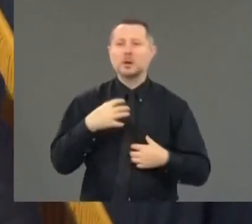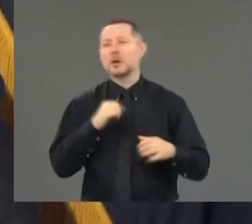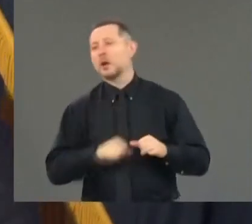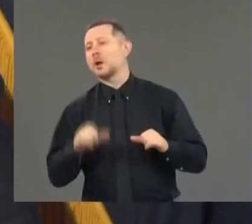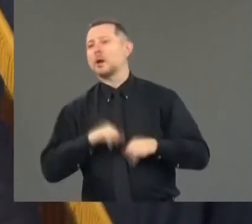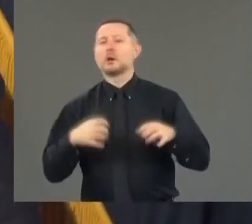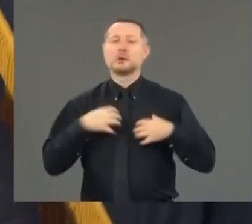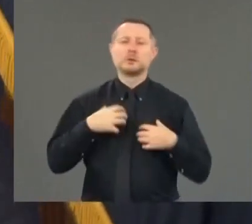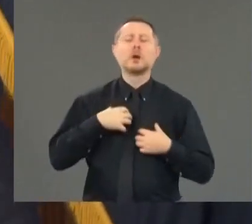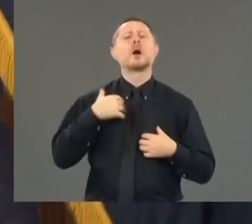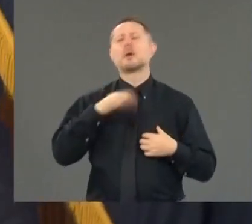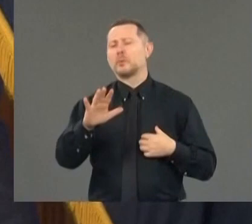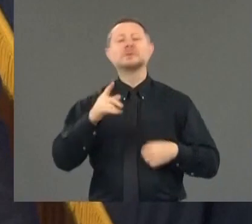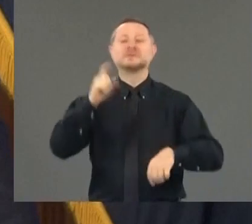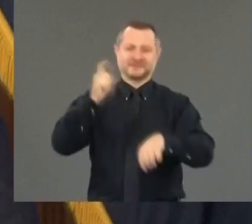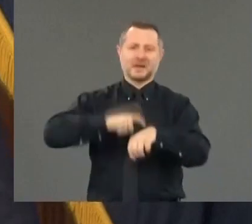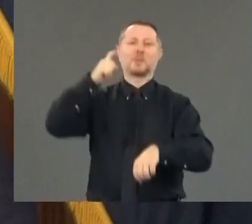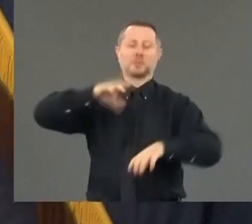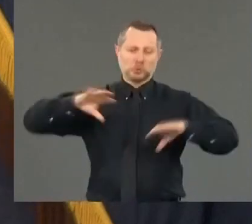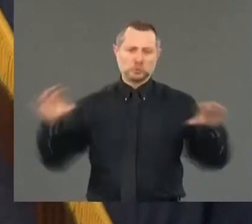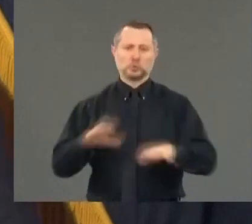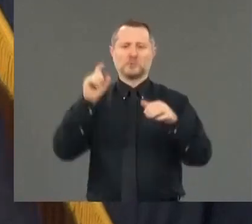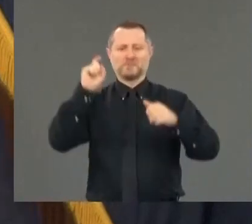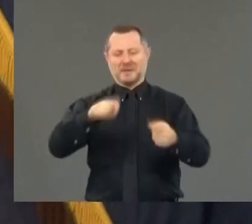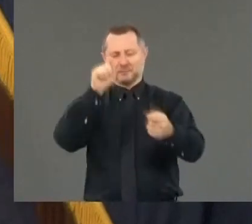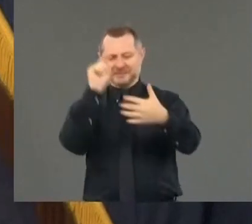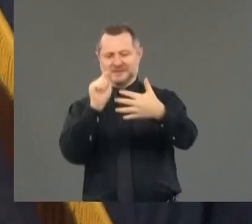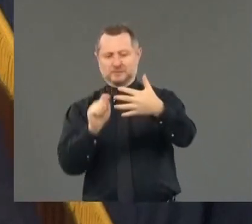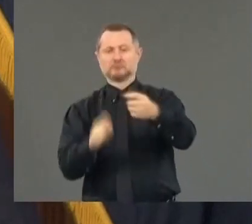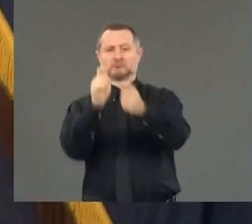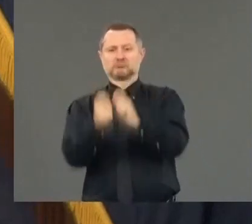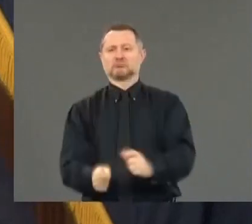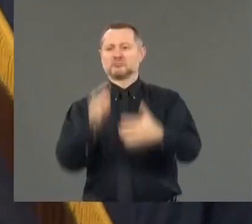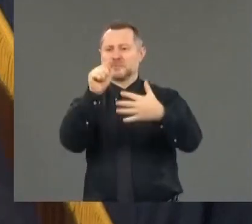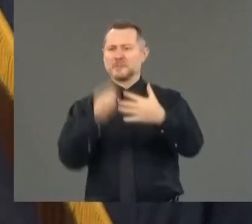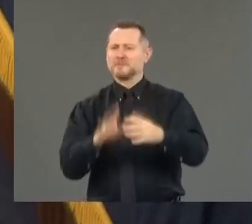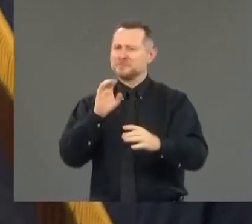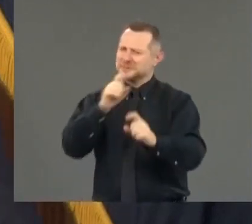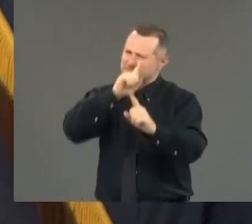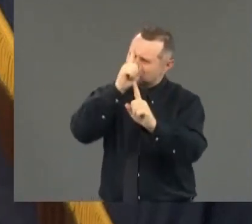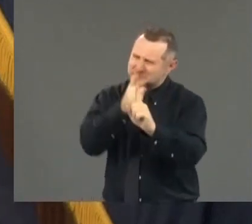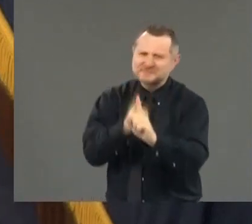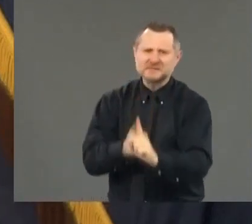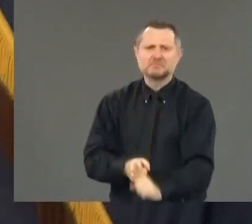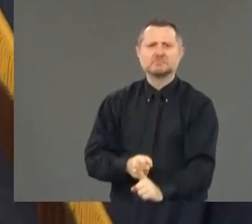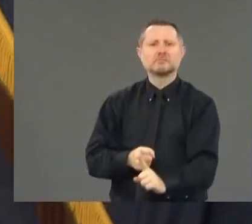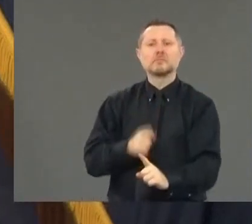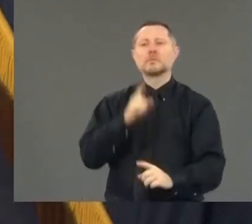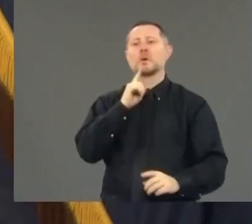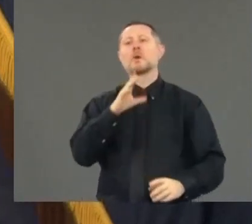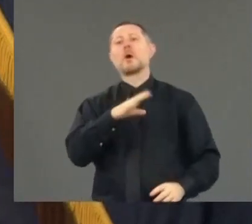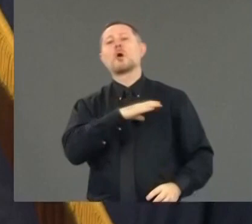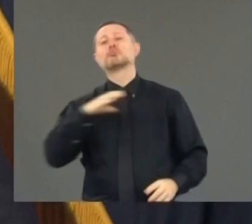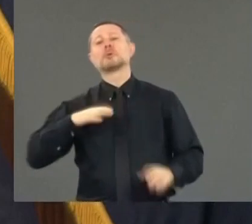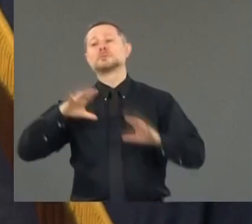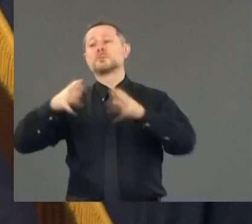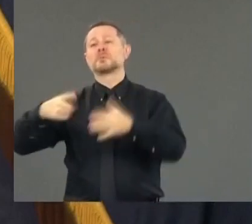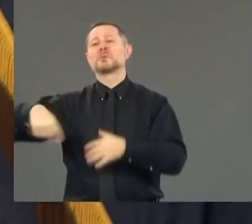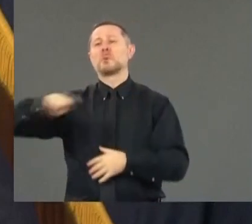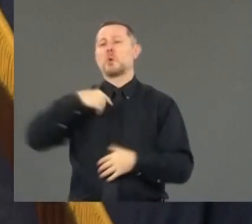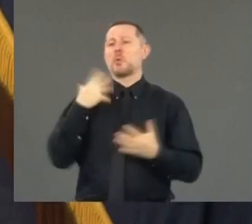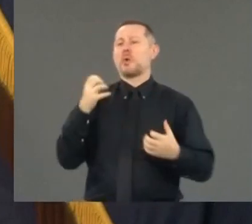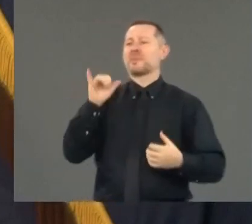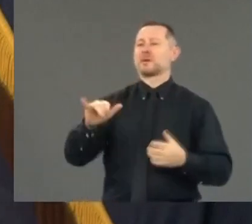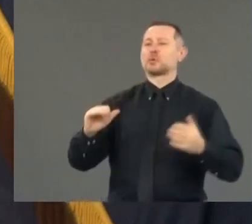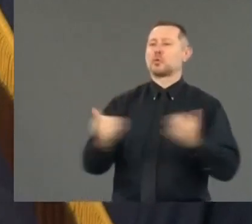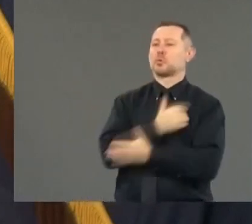is what we want done. And be specific, and then say to your Congress people, I want this law